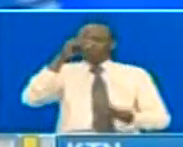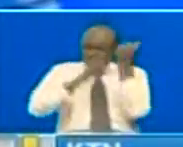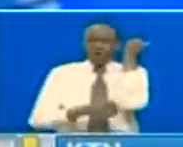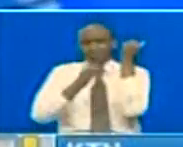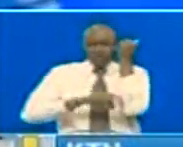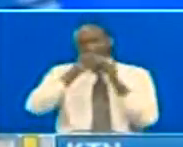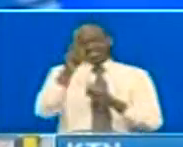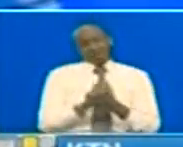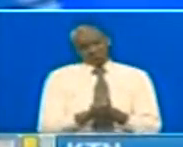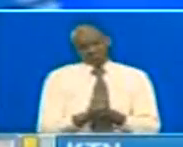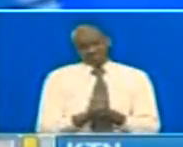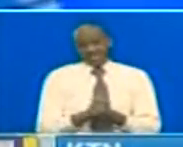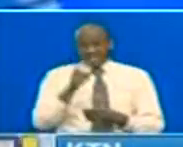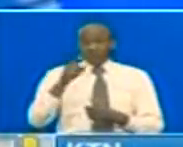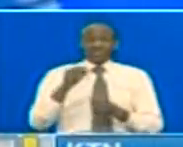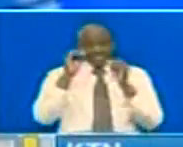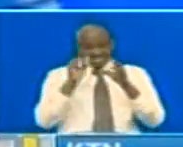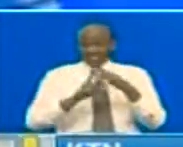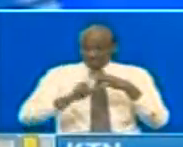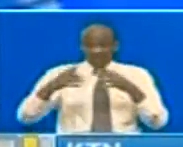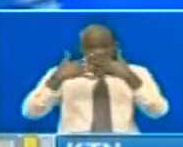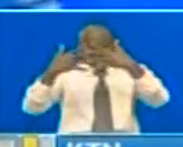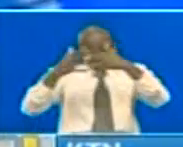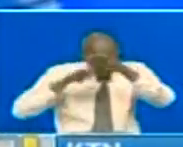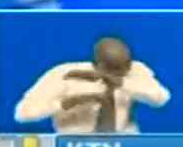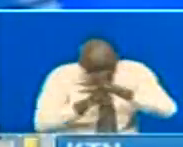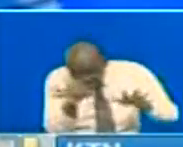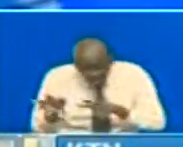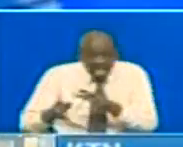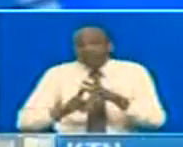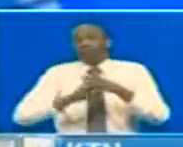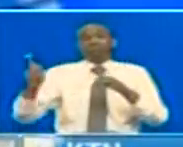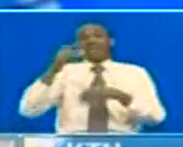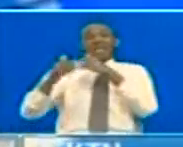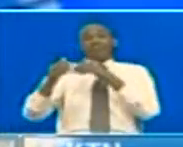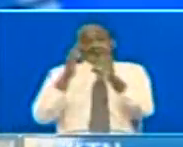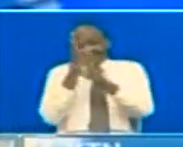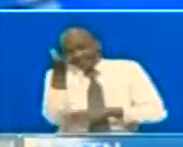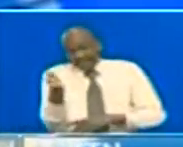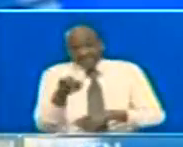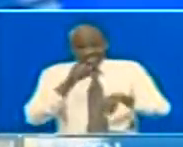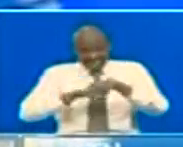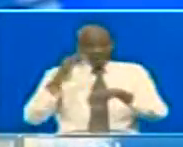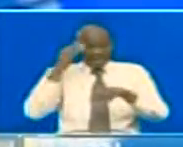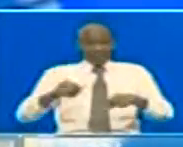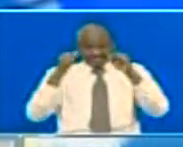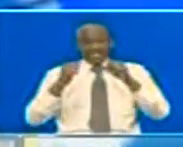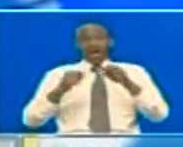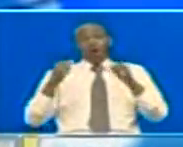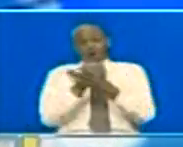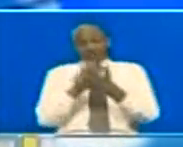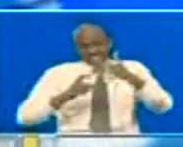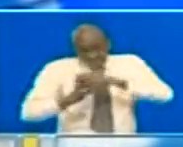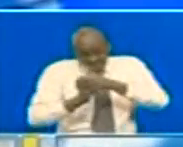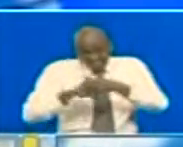of poor performance. The teachers scampered away through the fence to seek refuge in the neighborhood as the head teacher